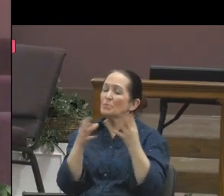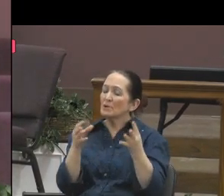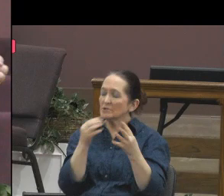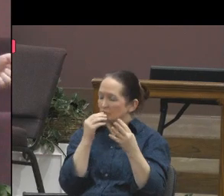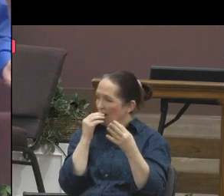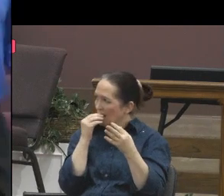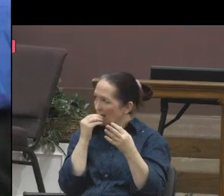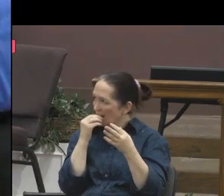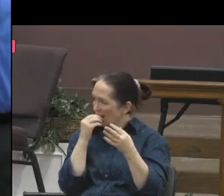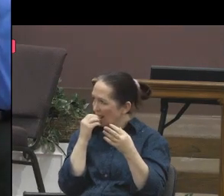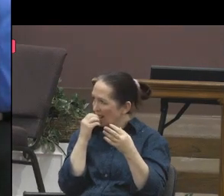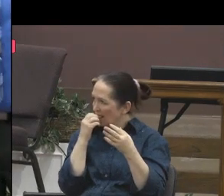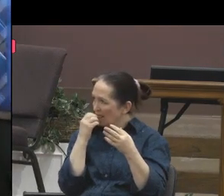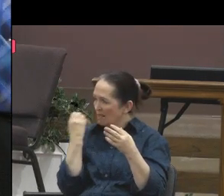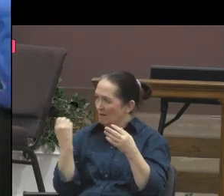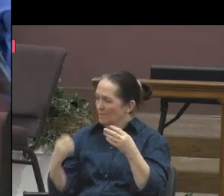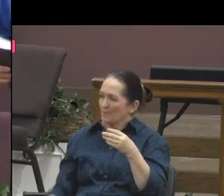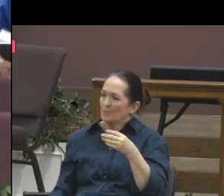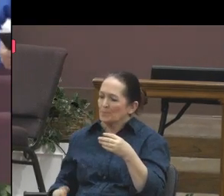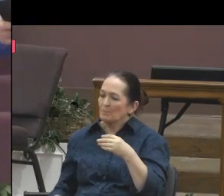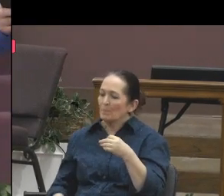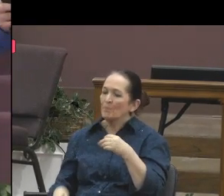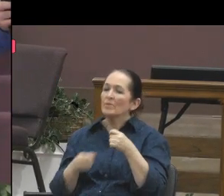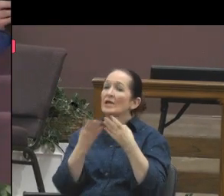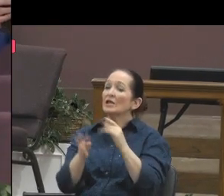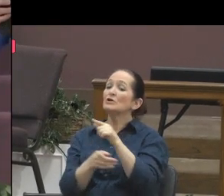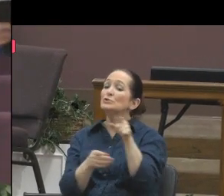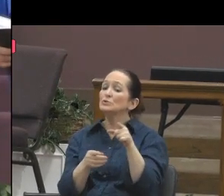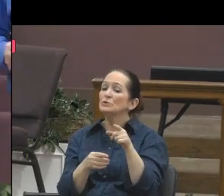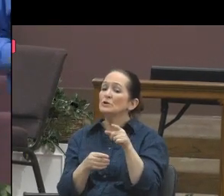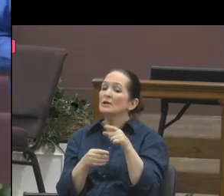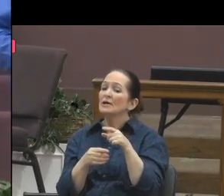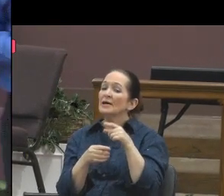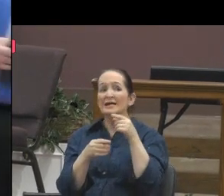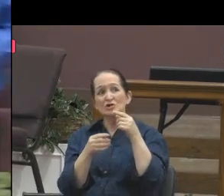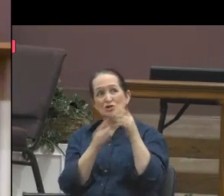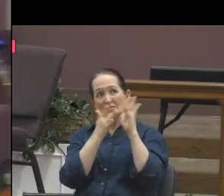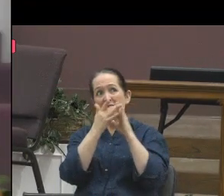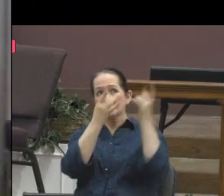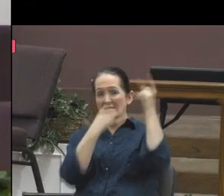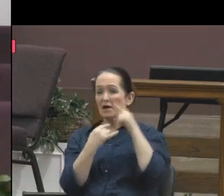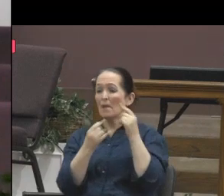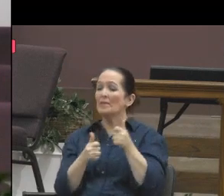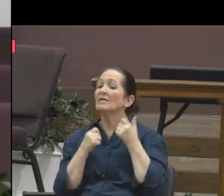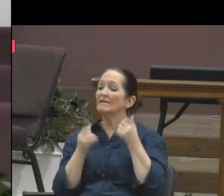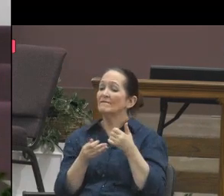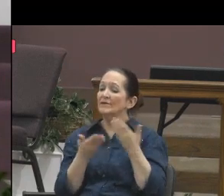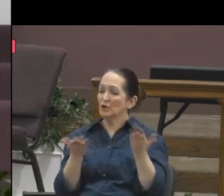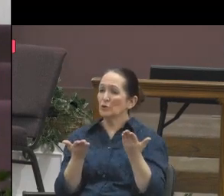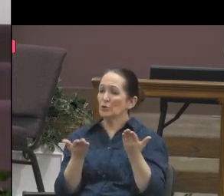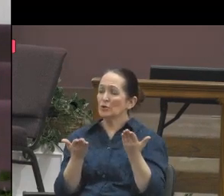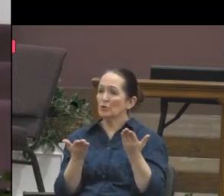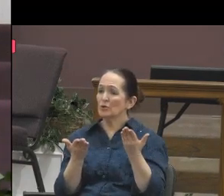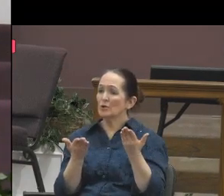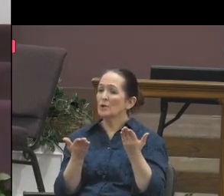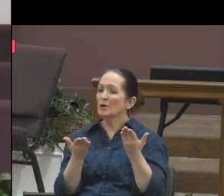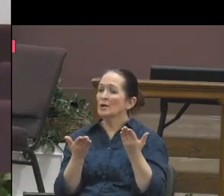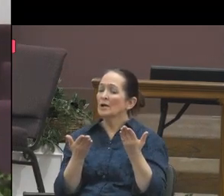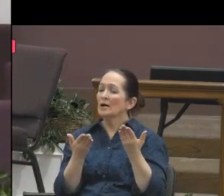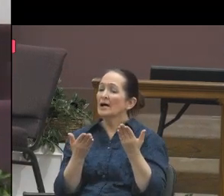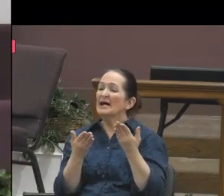of being a man and the temptation, but He overcame the temptation and never